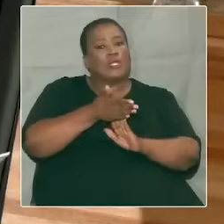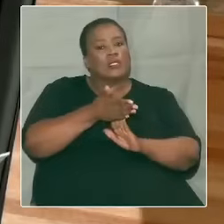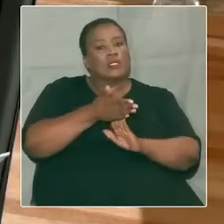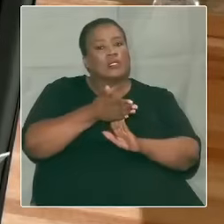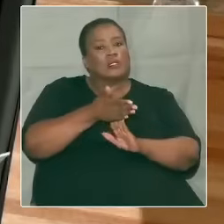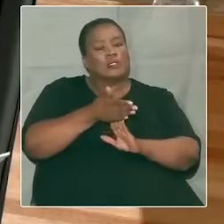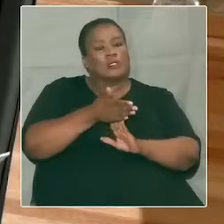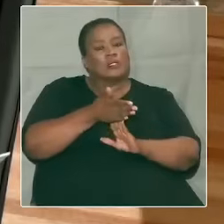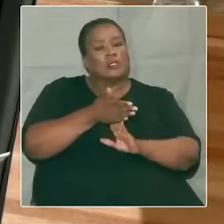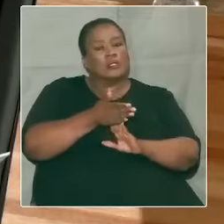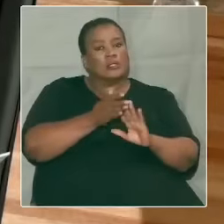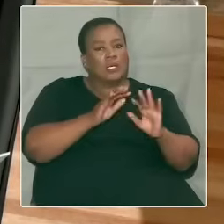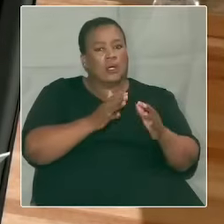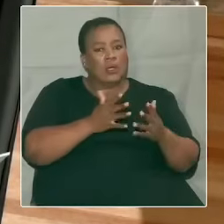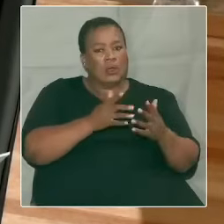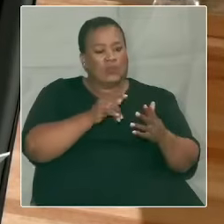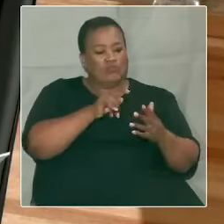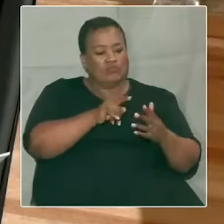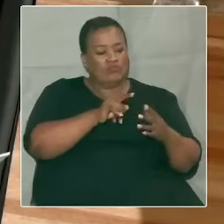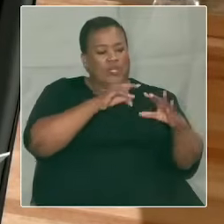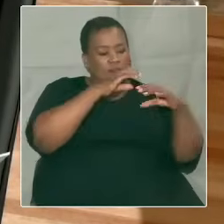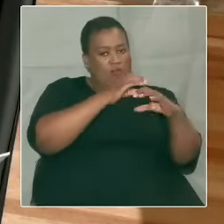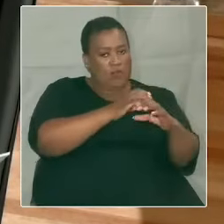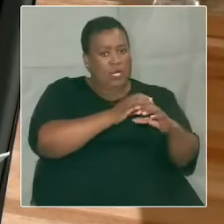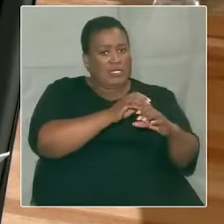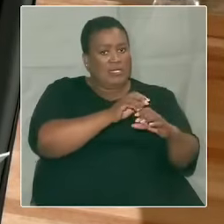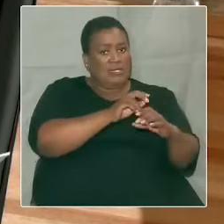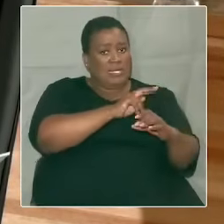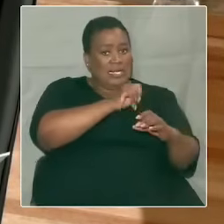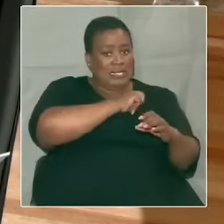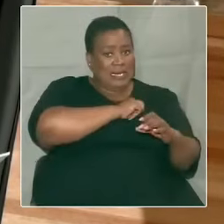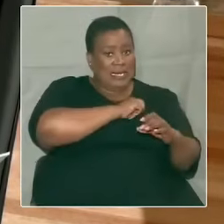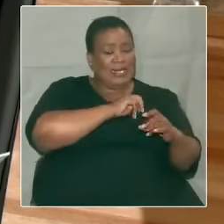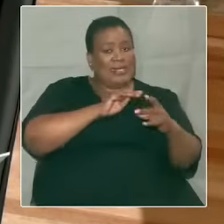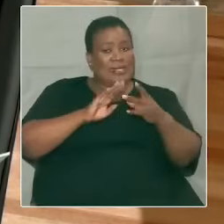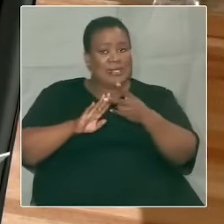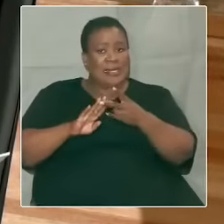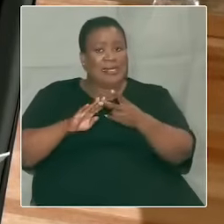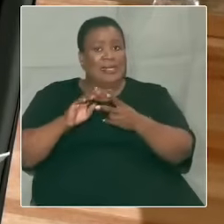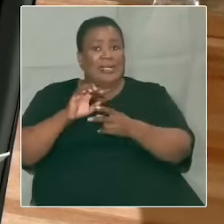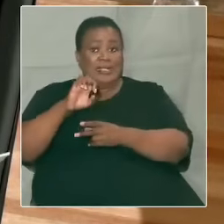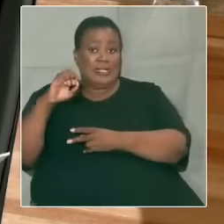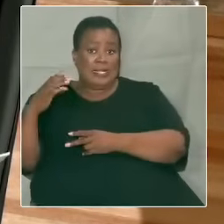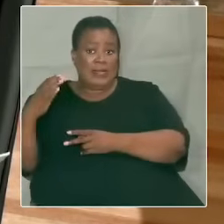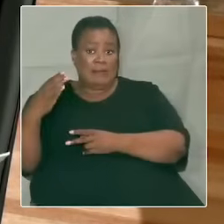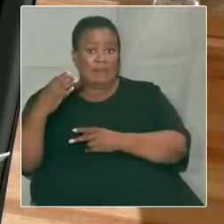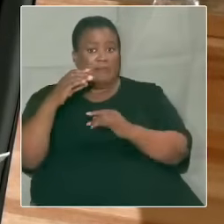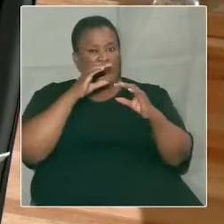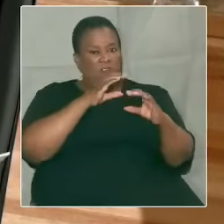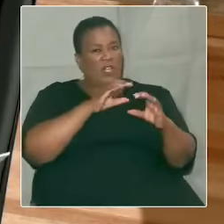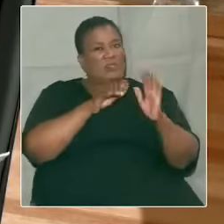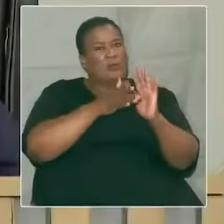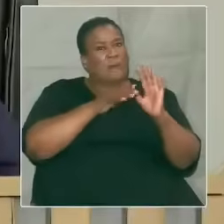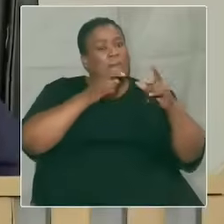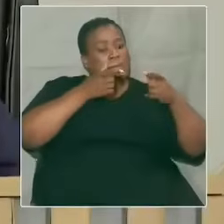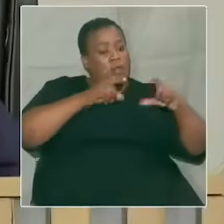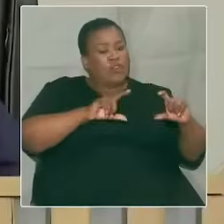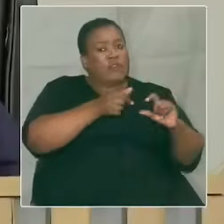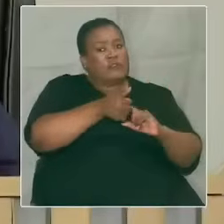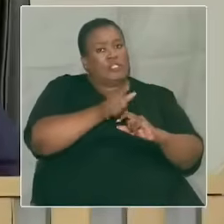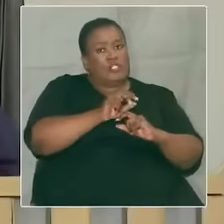You deal with KZN and Eastern Cape. If I can just ask you to deal with paragraph 62. Yeah,